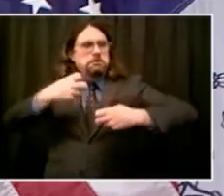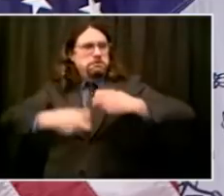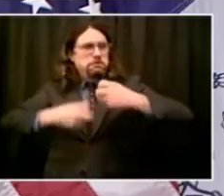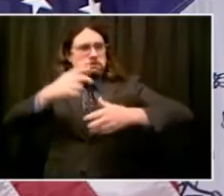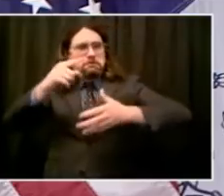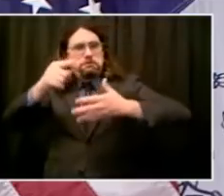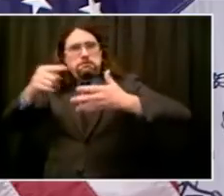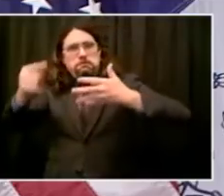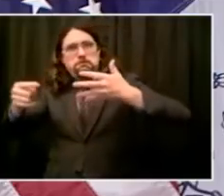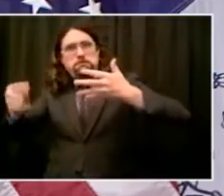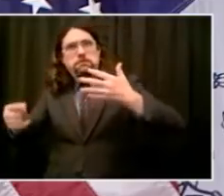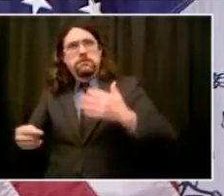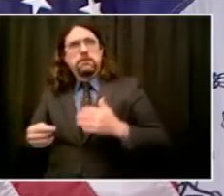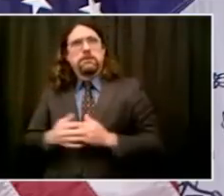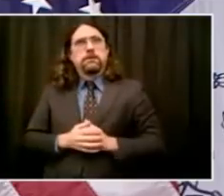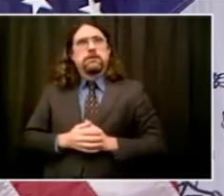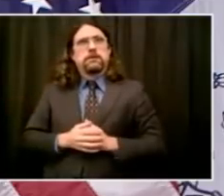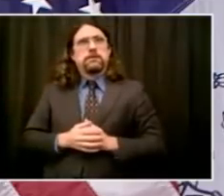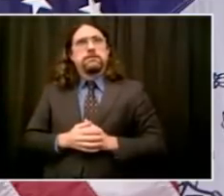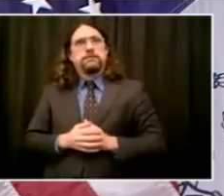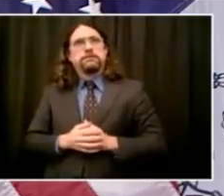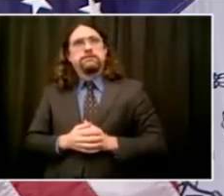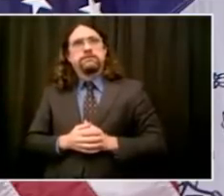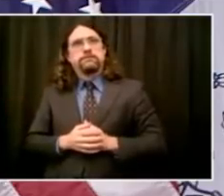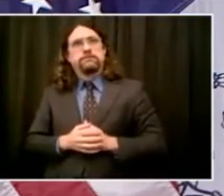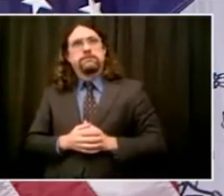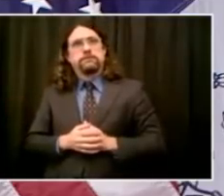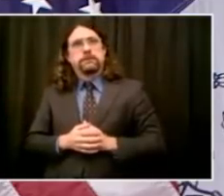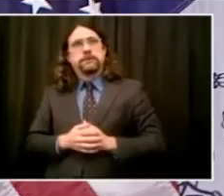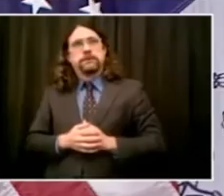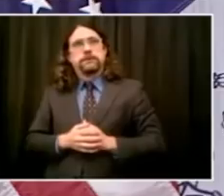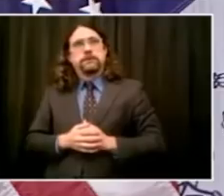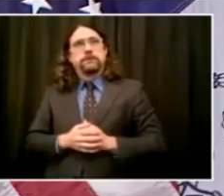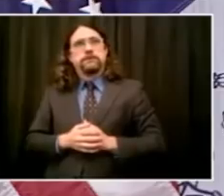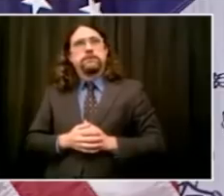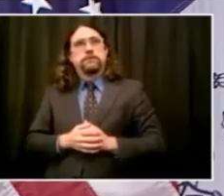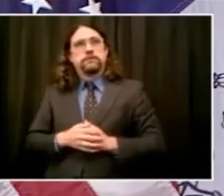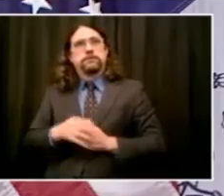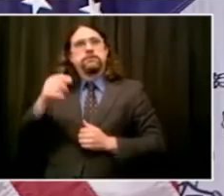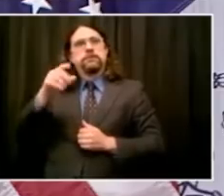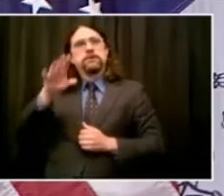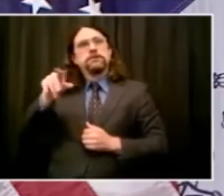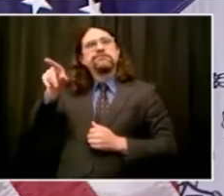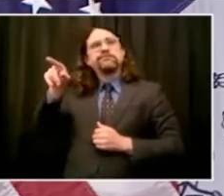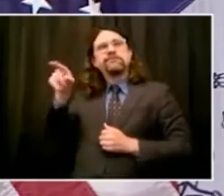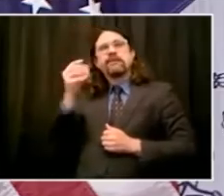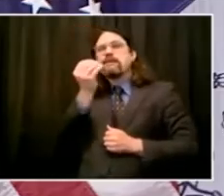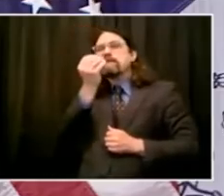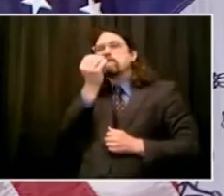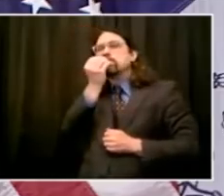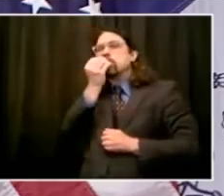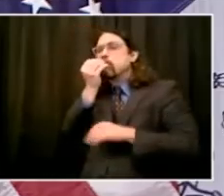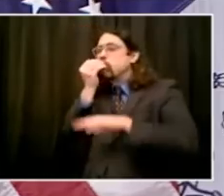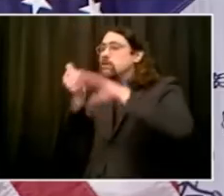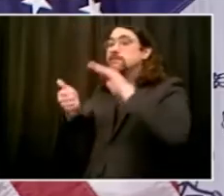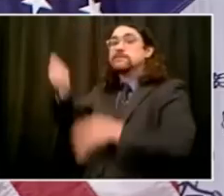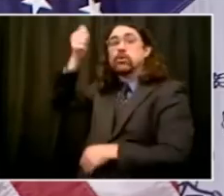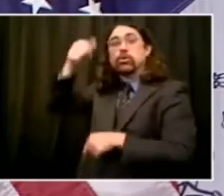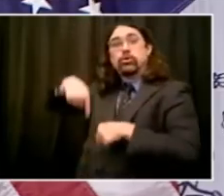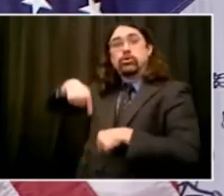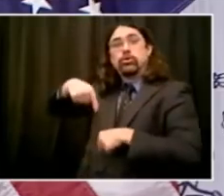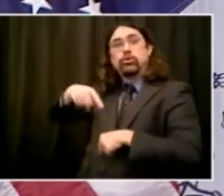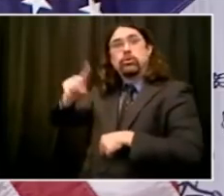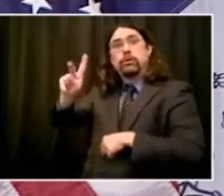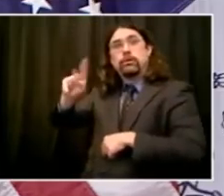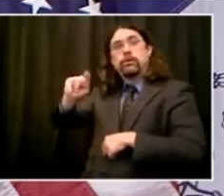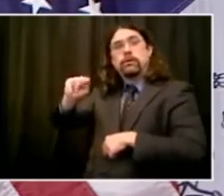should not be getting, food delivered for days and days ahead. There's a certain number of days ahead that is normal. They do that with